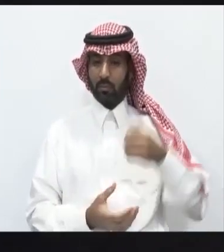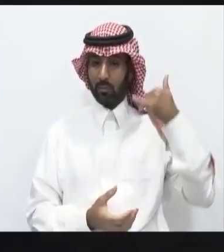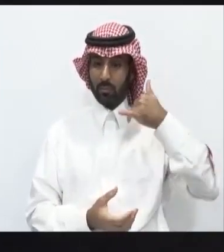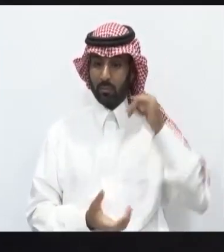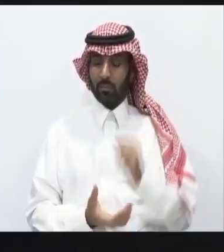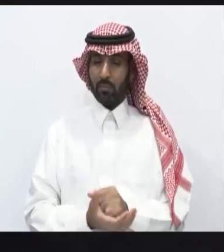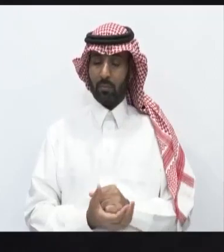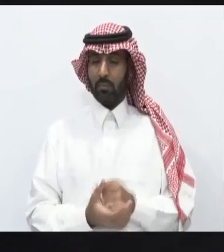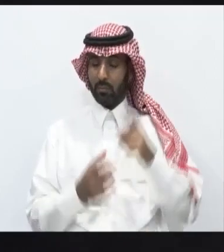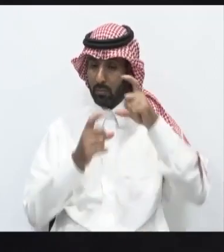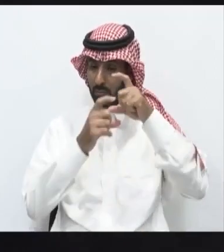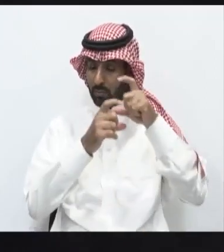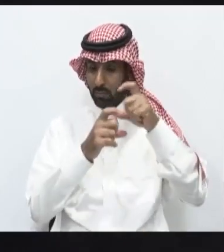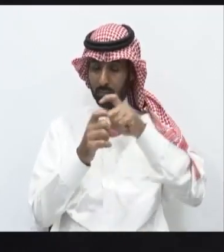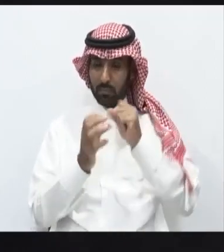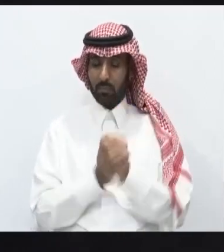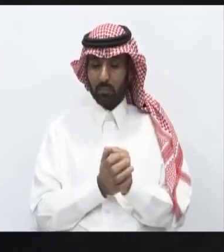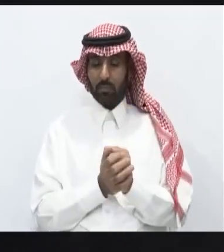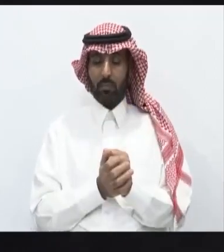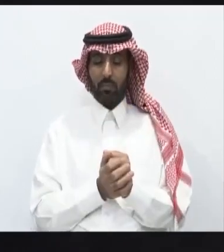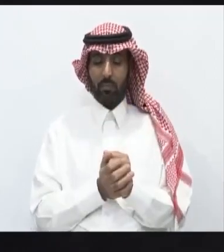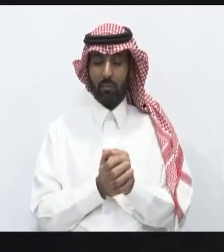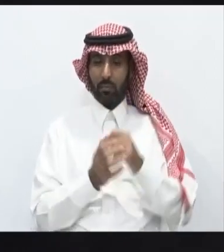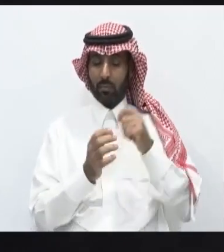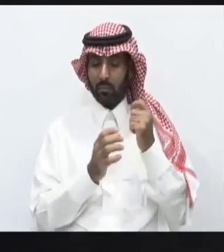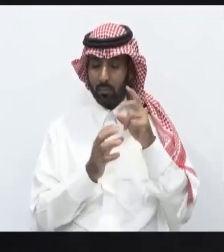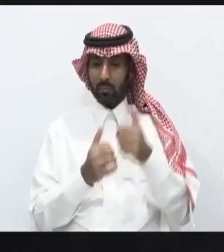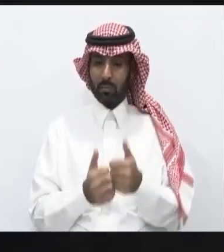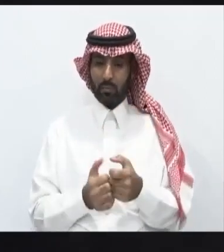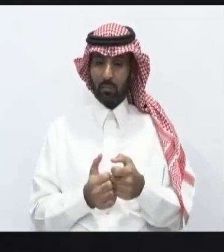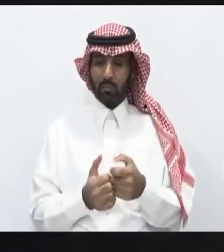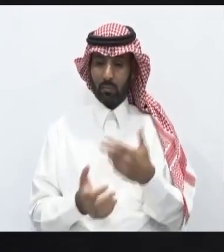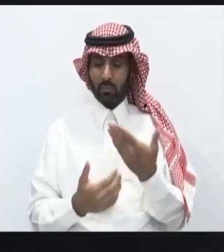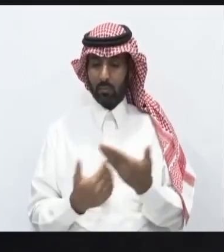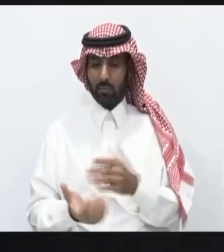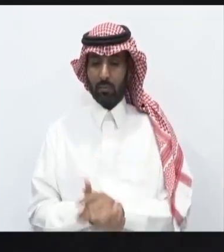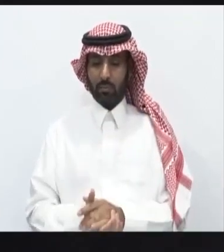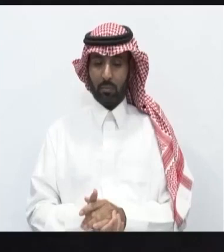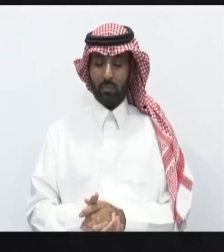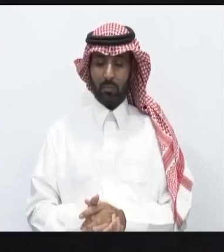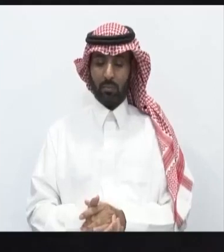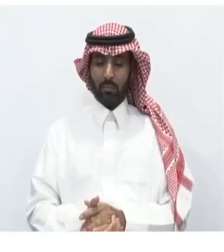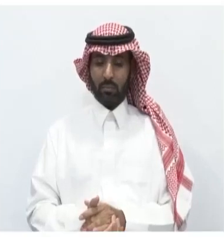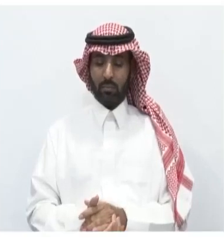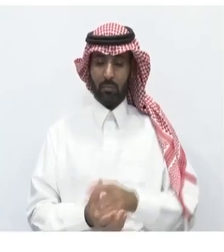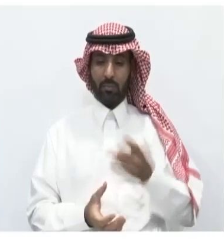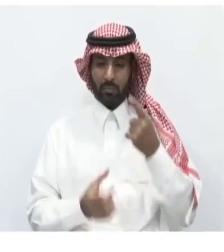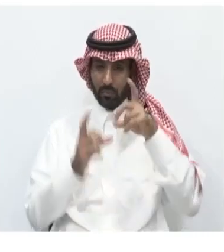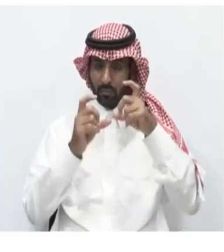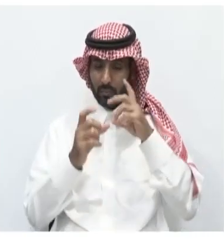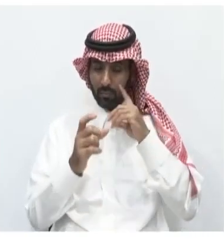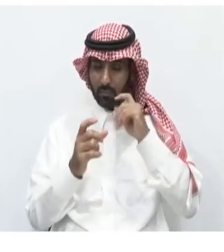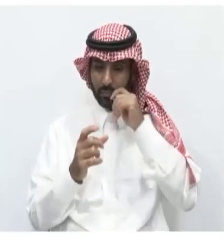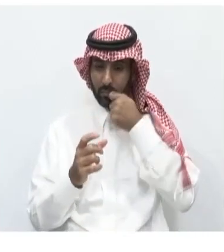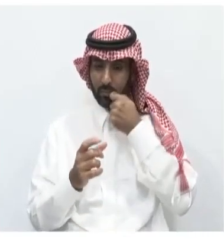you take your flashlight? Maybe a little bit of a video game to entertain yourself there. Here, the first picture here, the